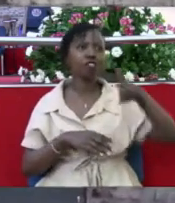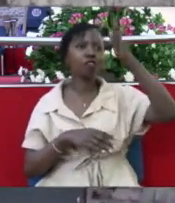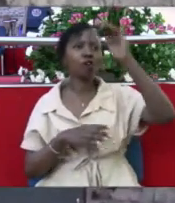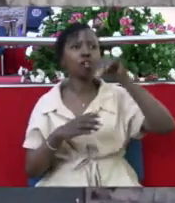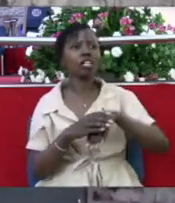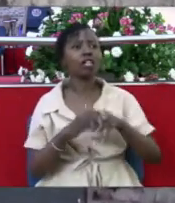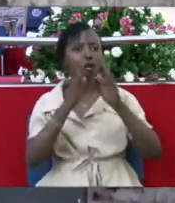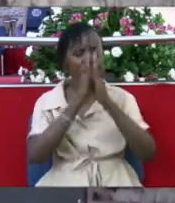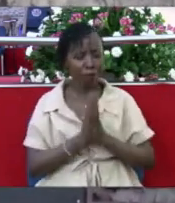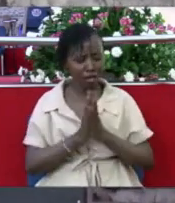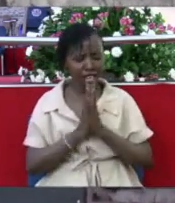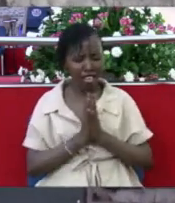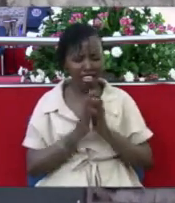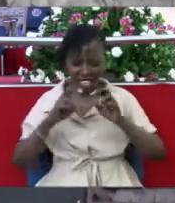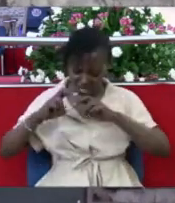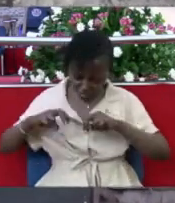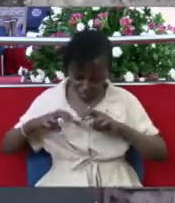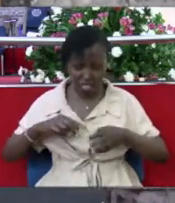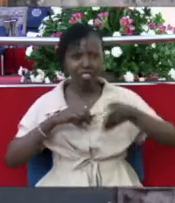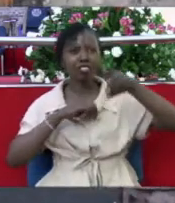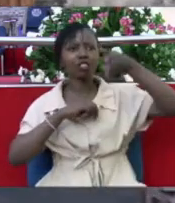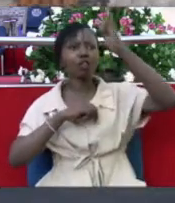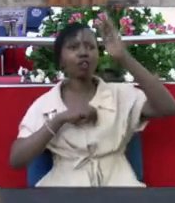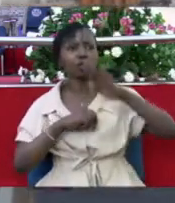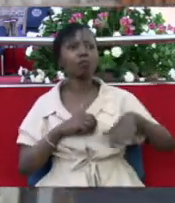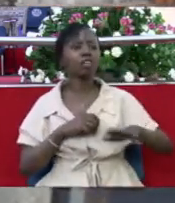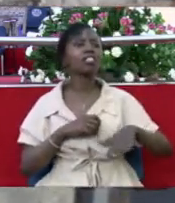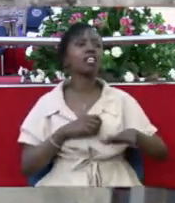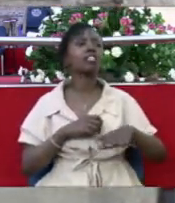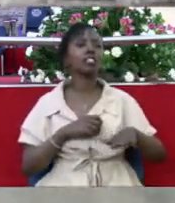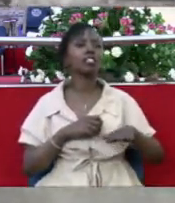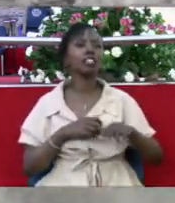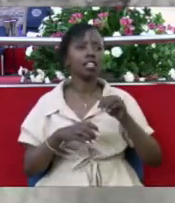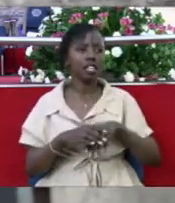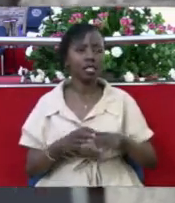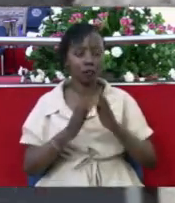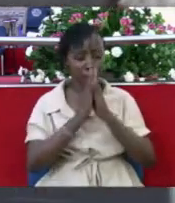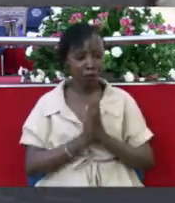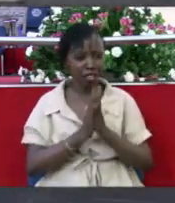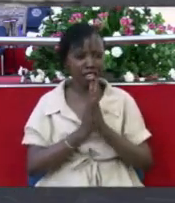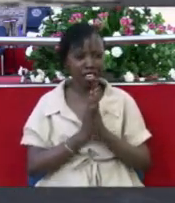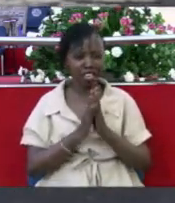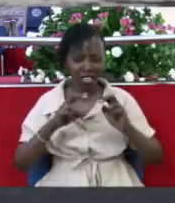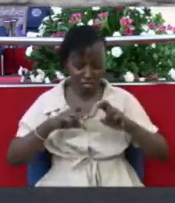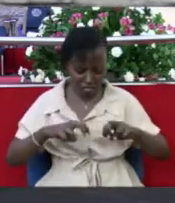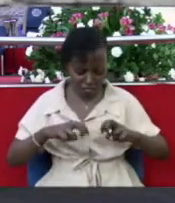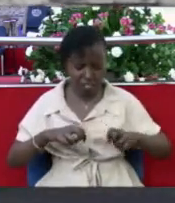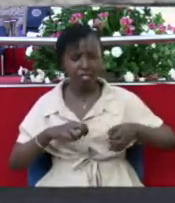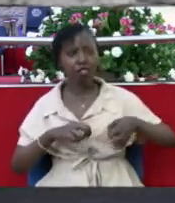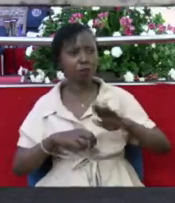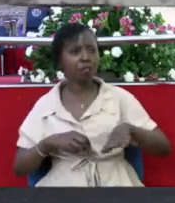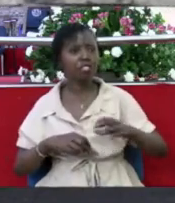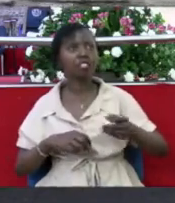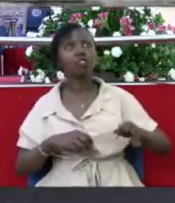wa Mungu katika maombi. It is to seek God's presence in prayer. Tafuta uwepo wa Mungu katika maombi. It is to seek God's presence in prayer.